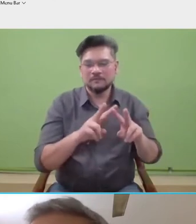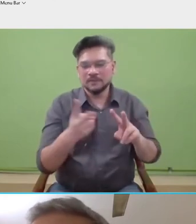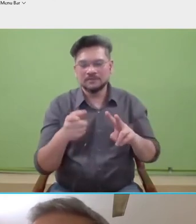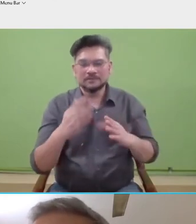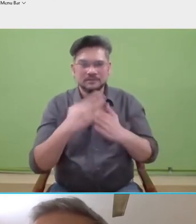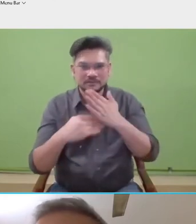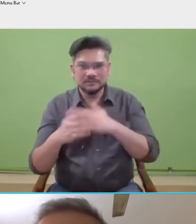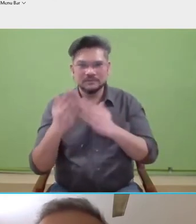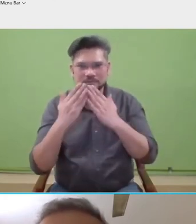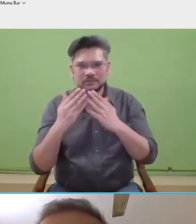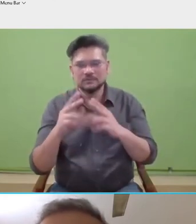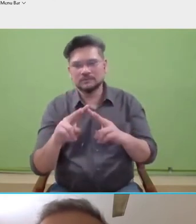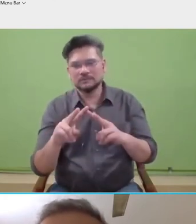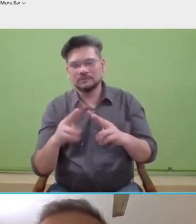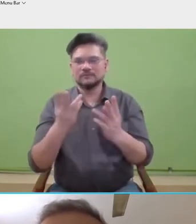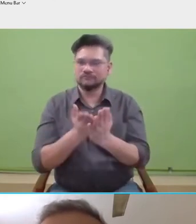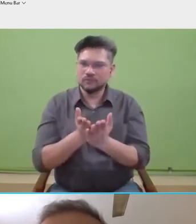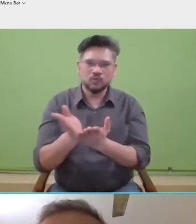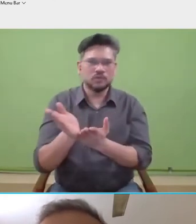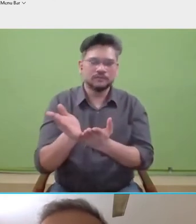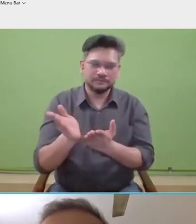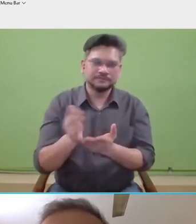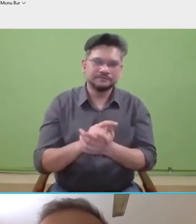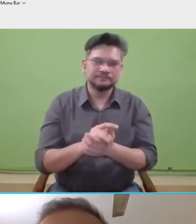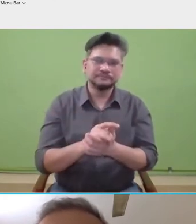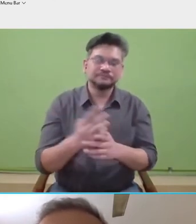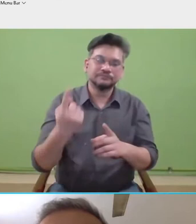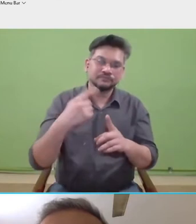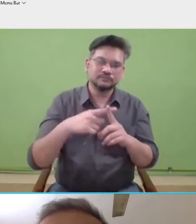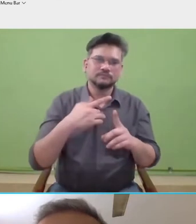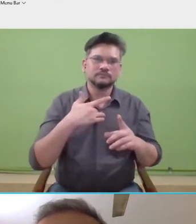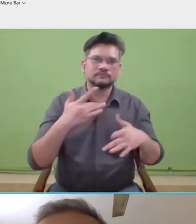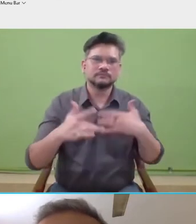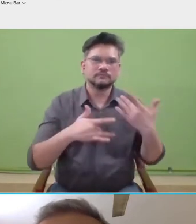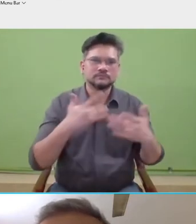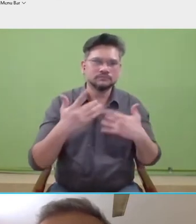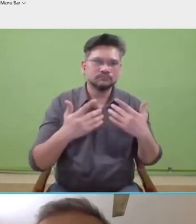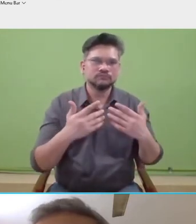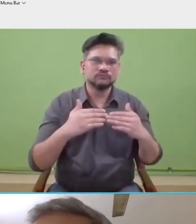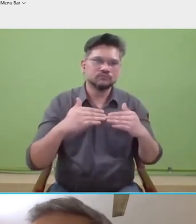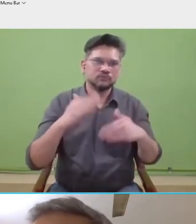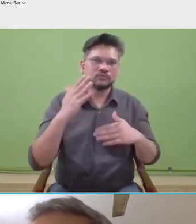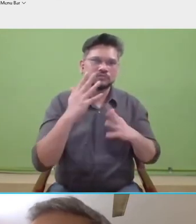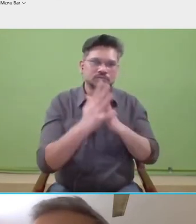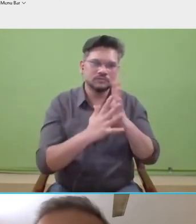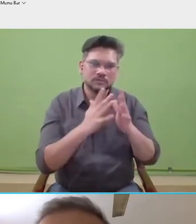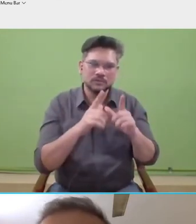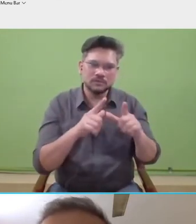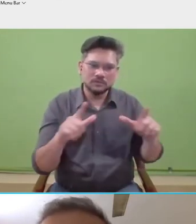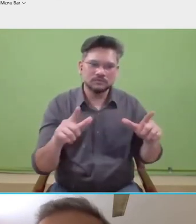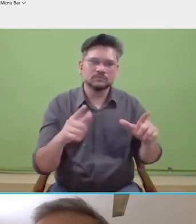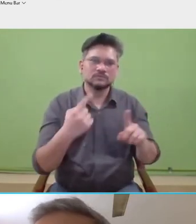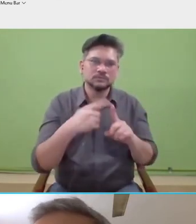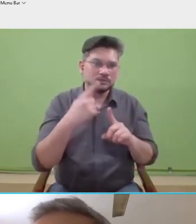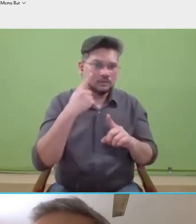um i also got interested into sign language and indian sign